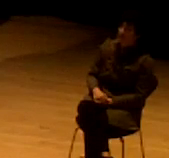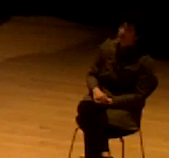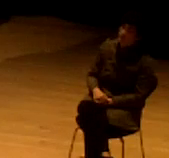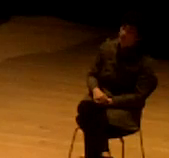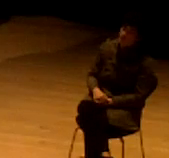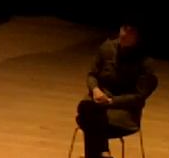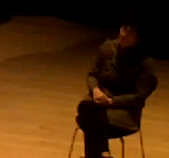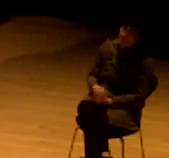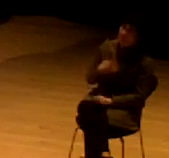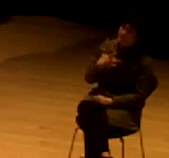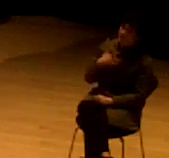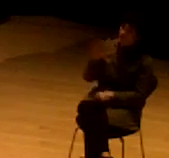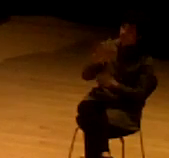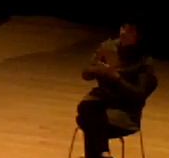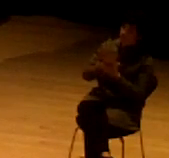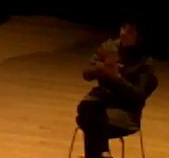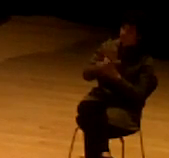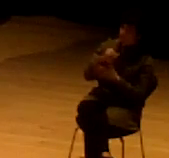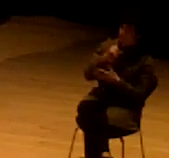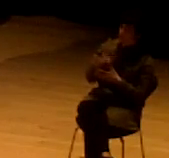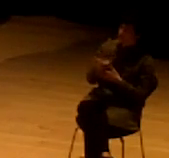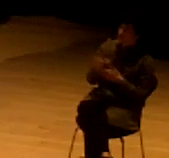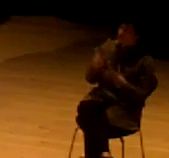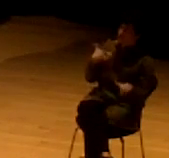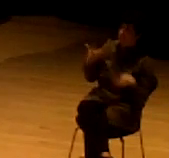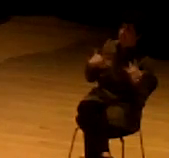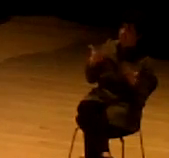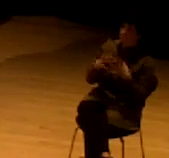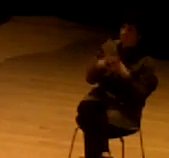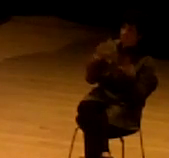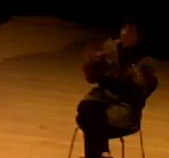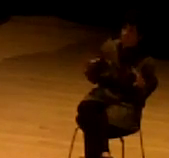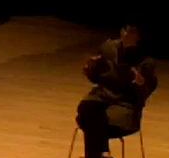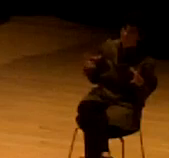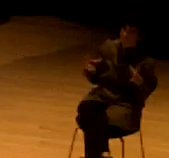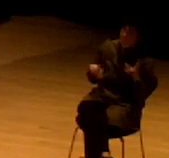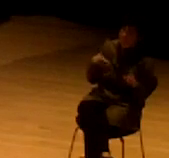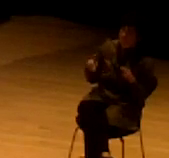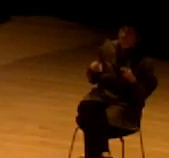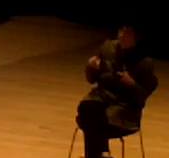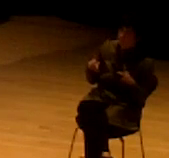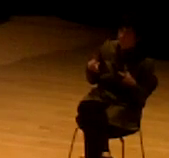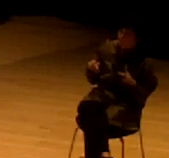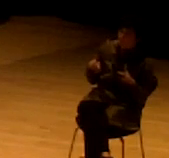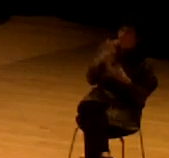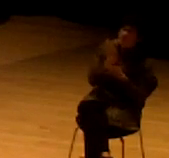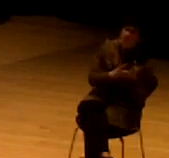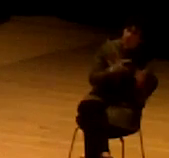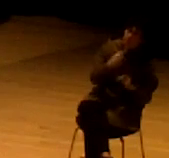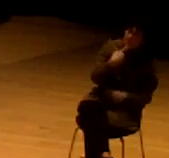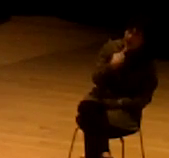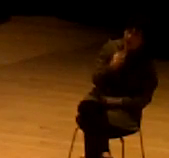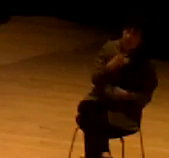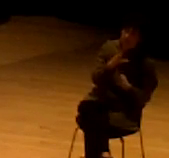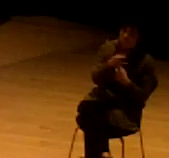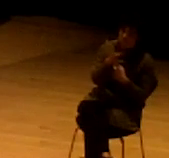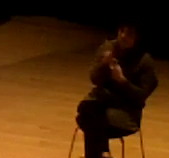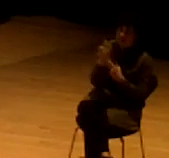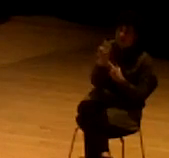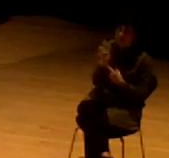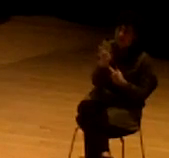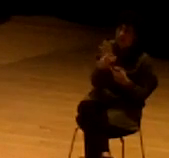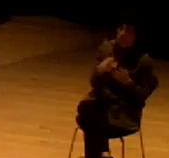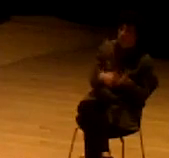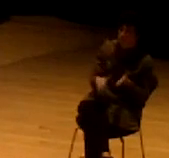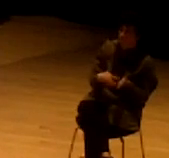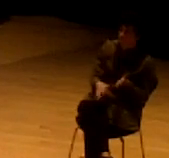excited a lot of people. And there was talk about the camera work is, you know, is rough, and what I found was that the camera work